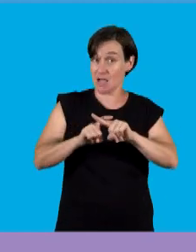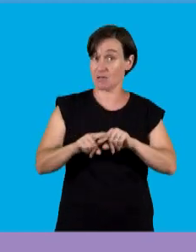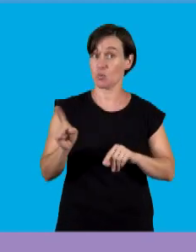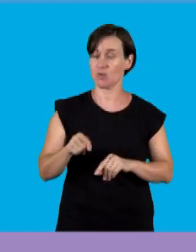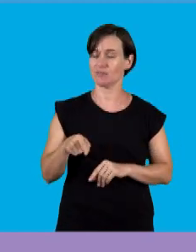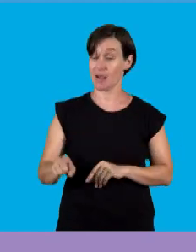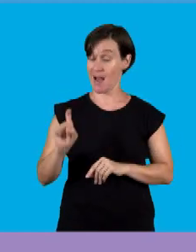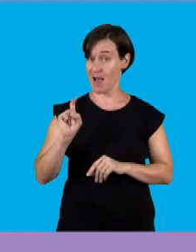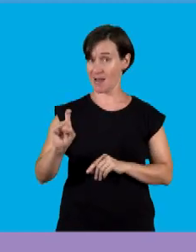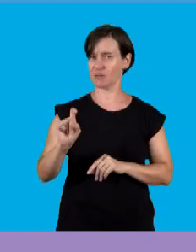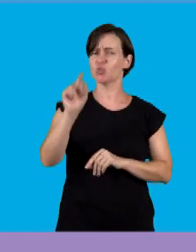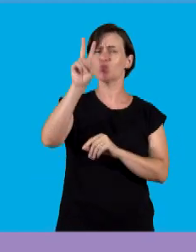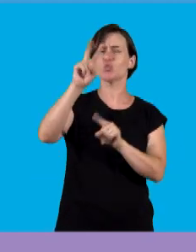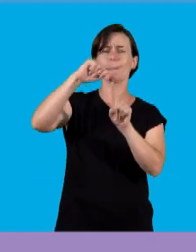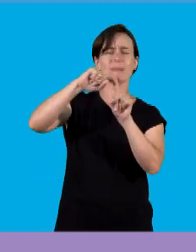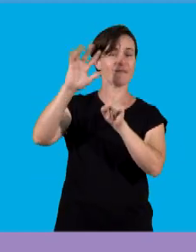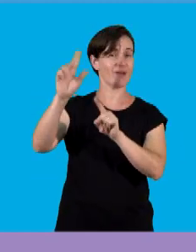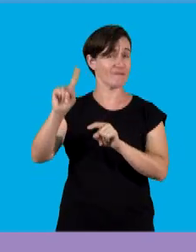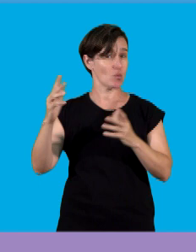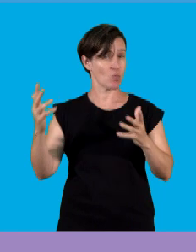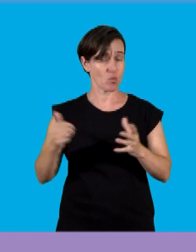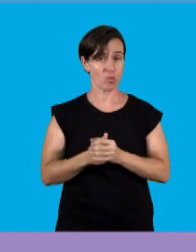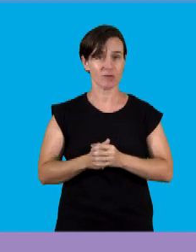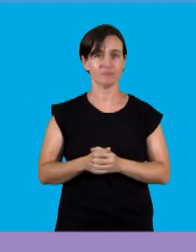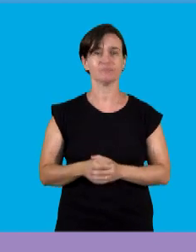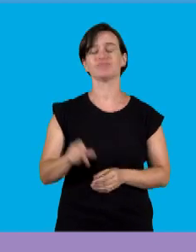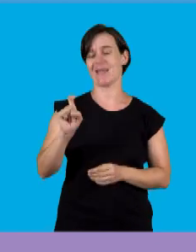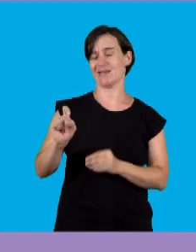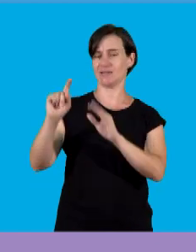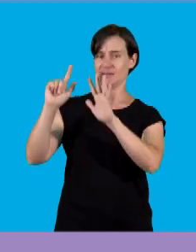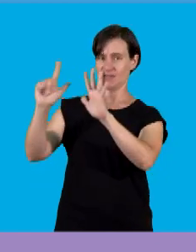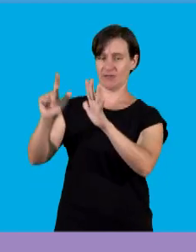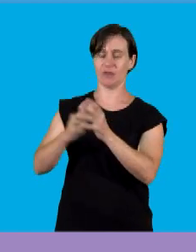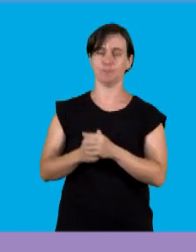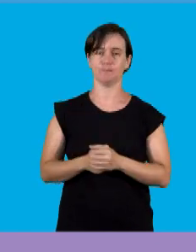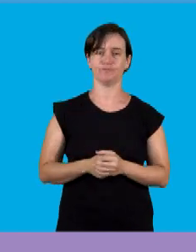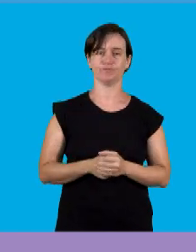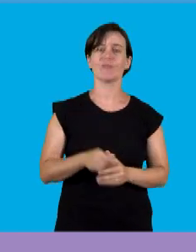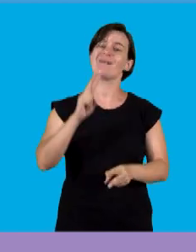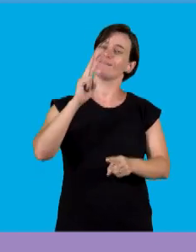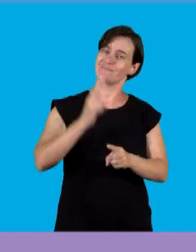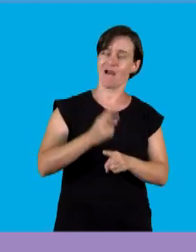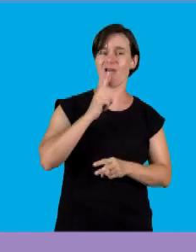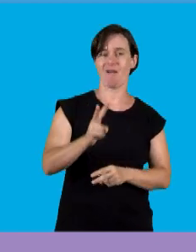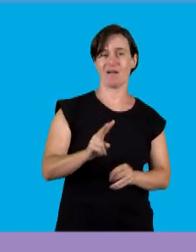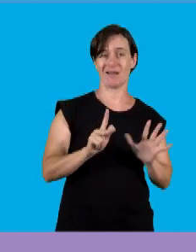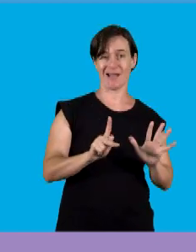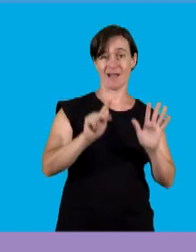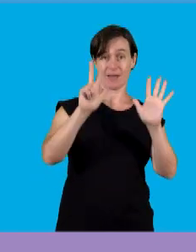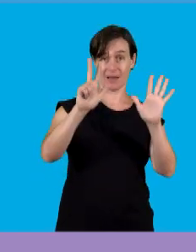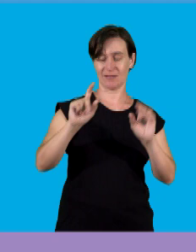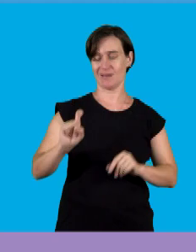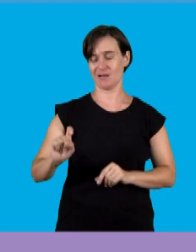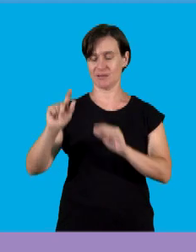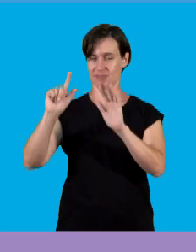course, we have an x there, which is a 2 plus 5, that will give us a 7. And that will be our final